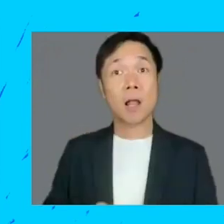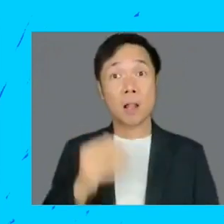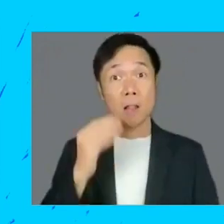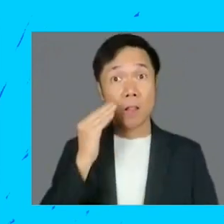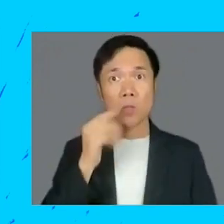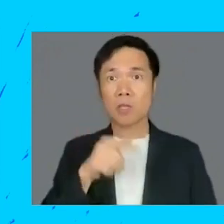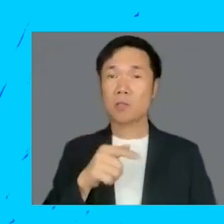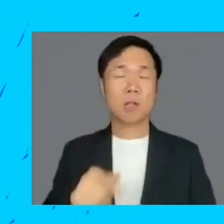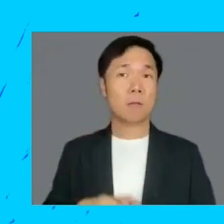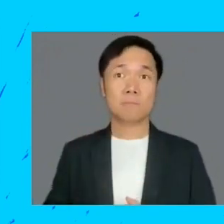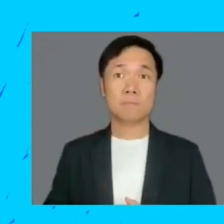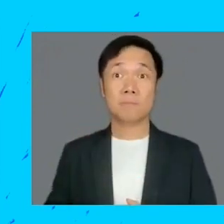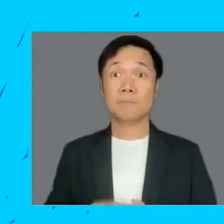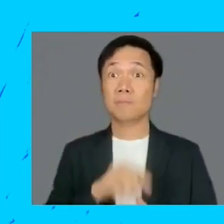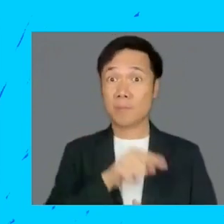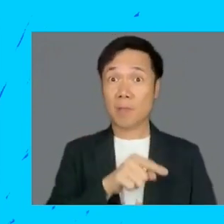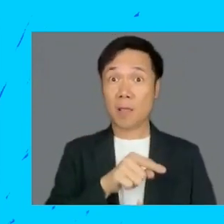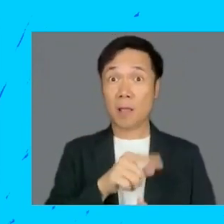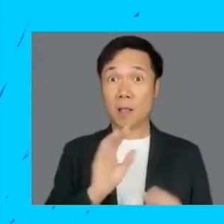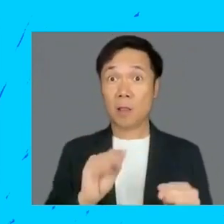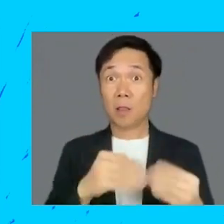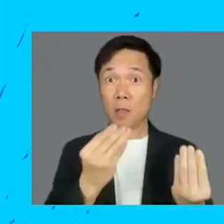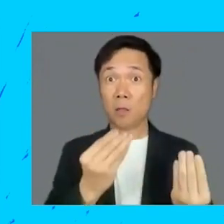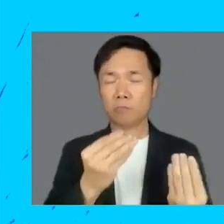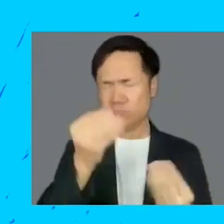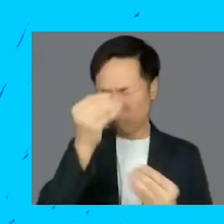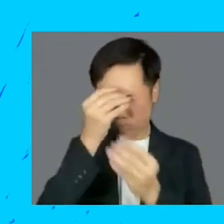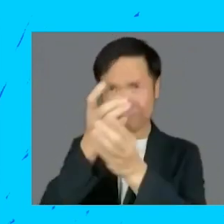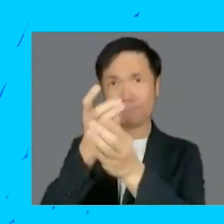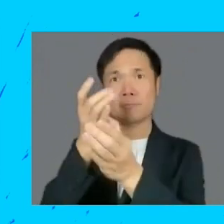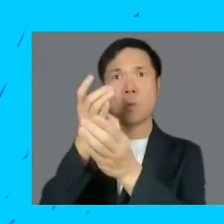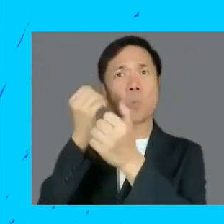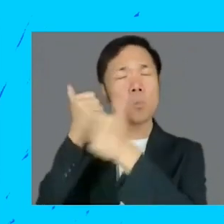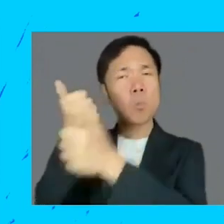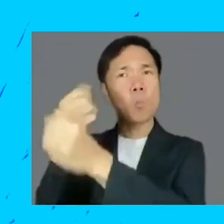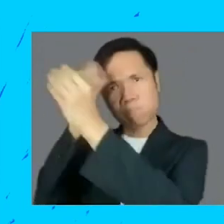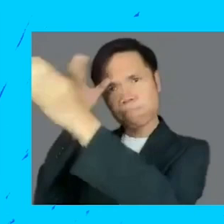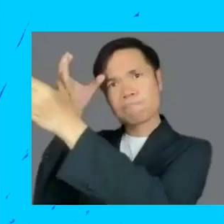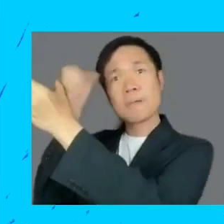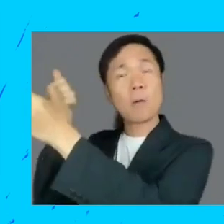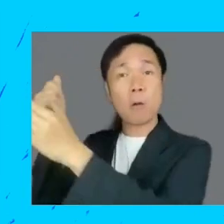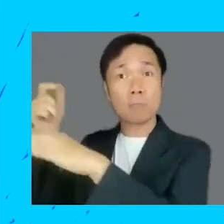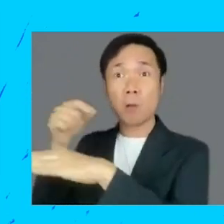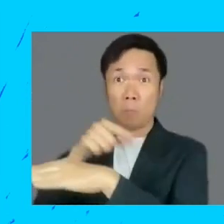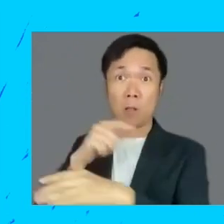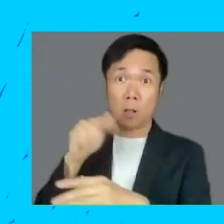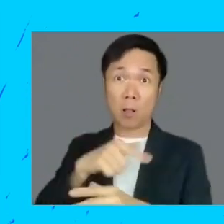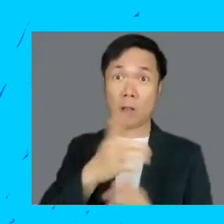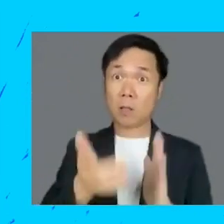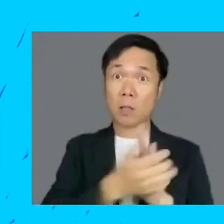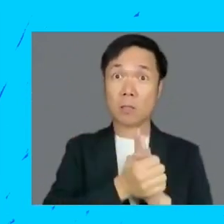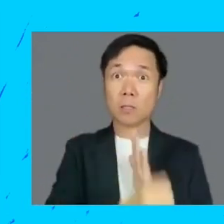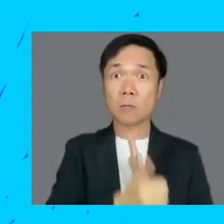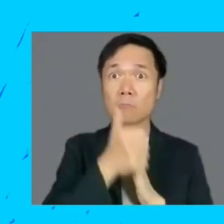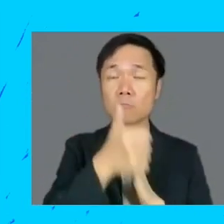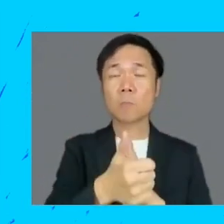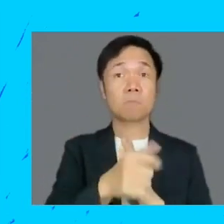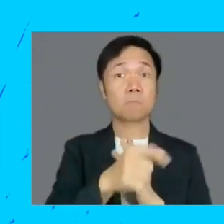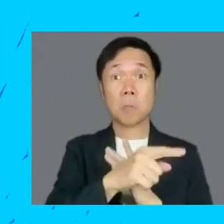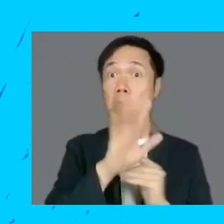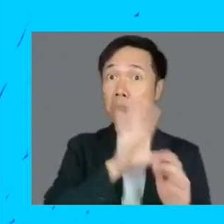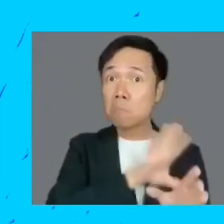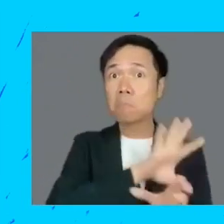free, that young people do have the expertise to participate with their skills and can make